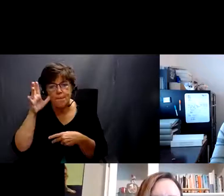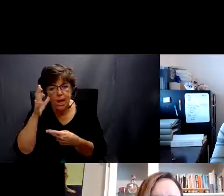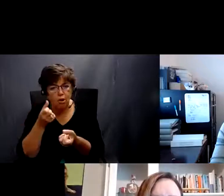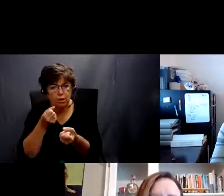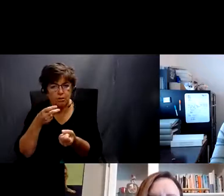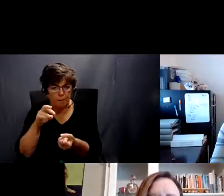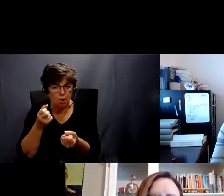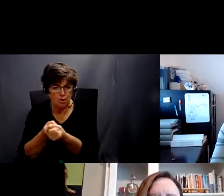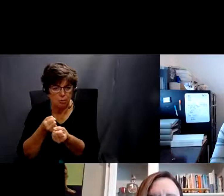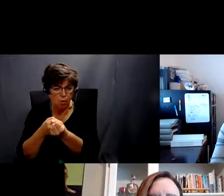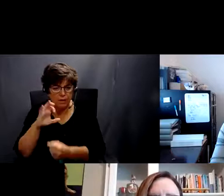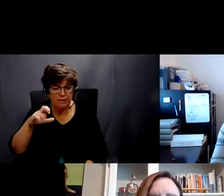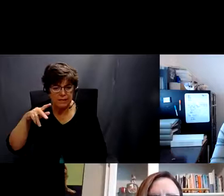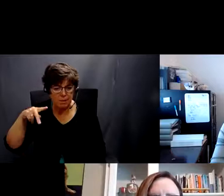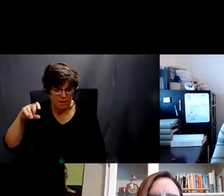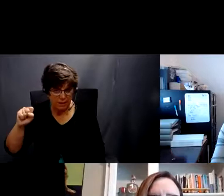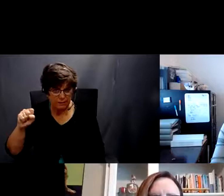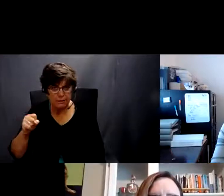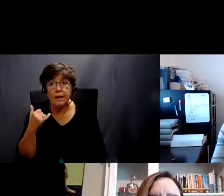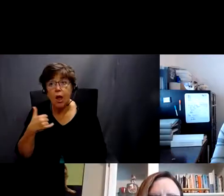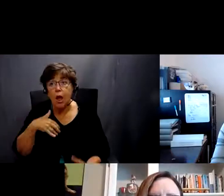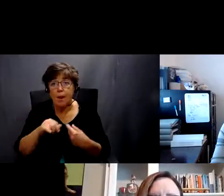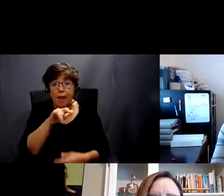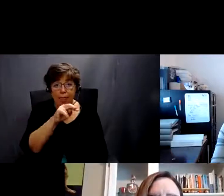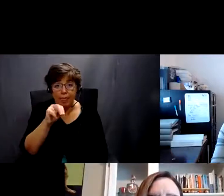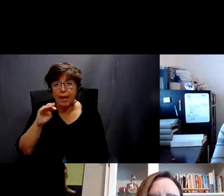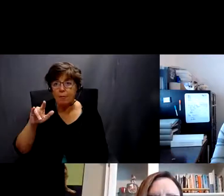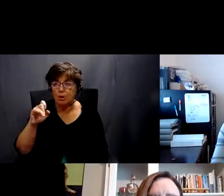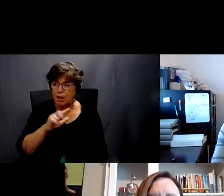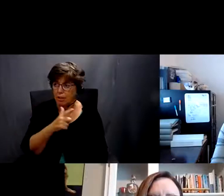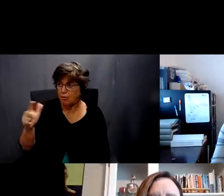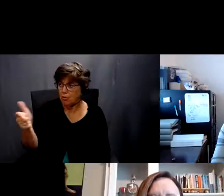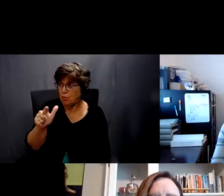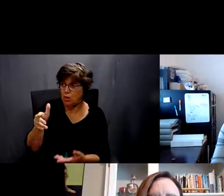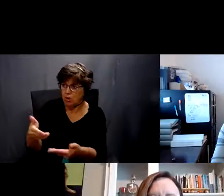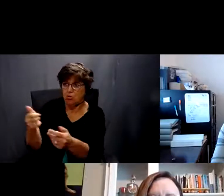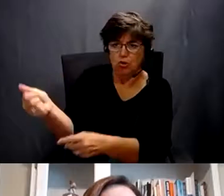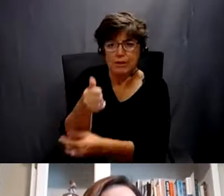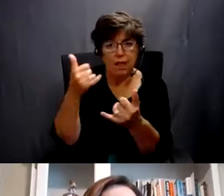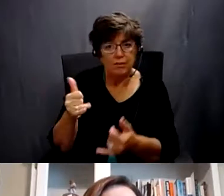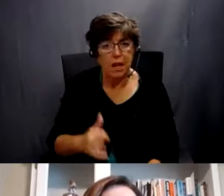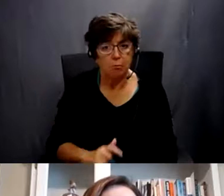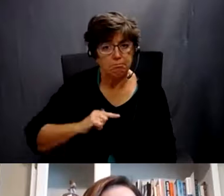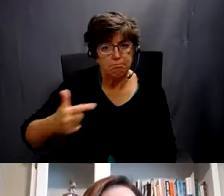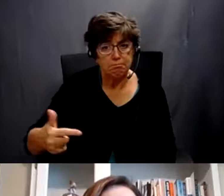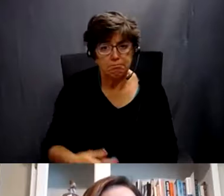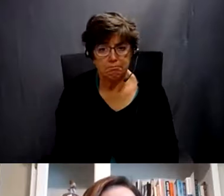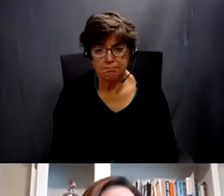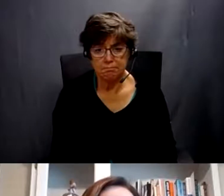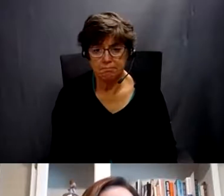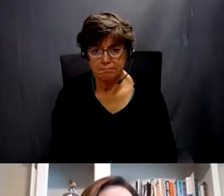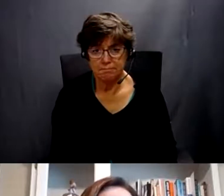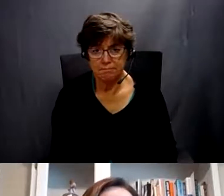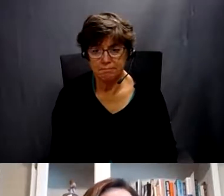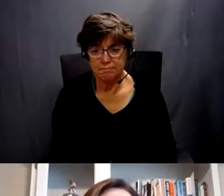in Michelle and Lynn here, and I'll let you all introduce yourselves. Take it away.